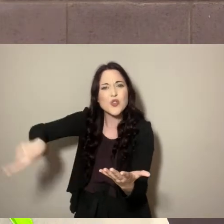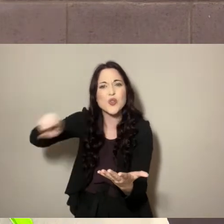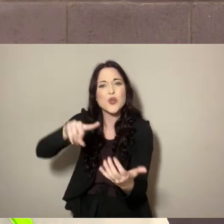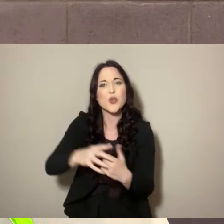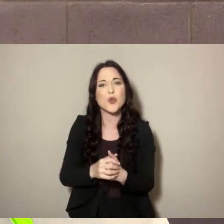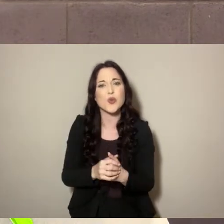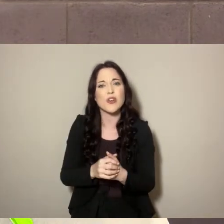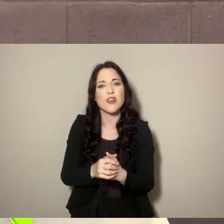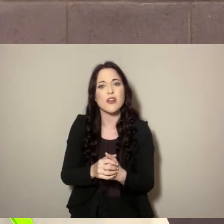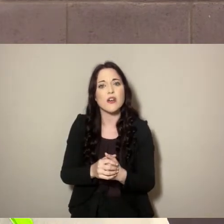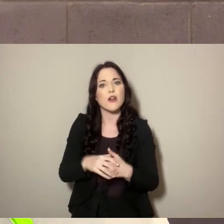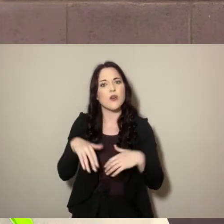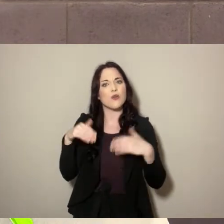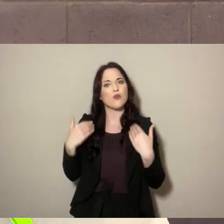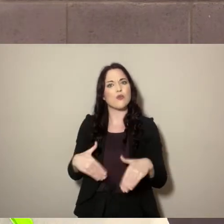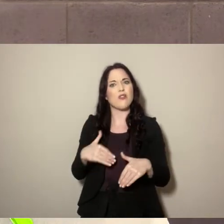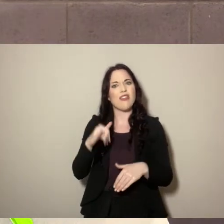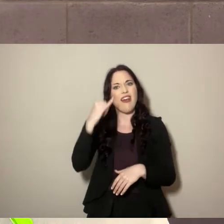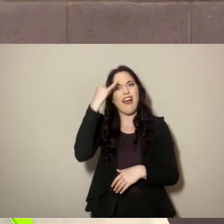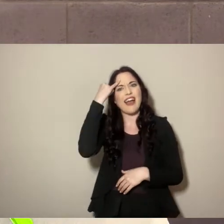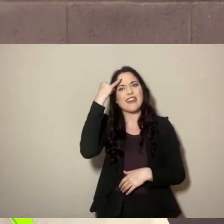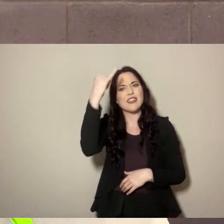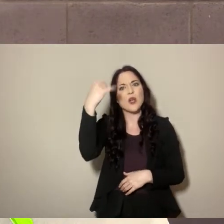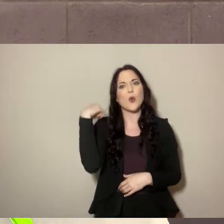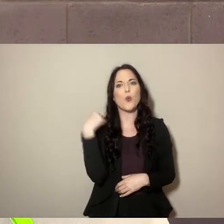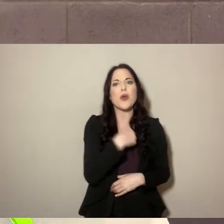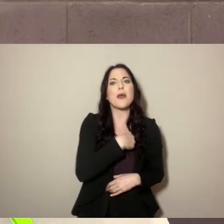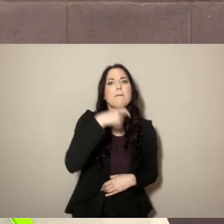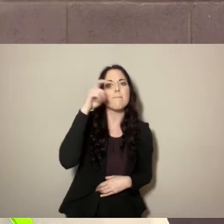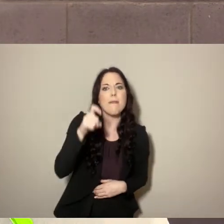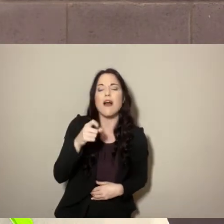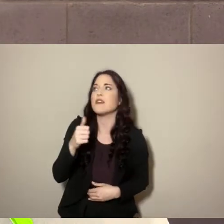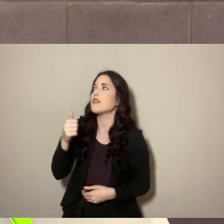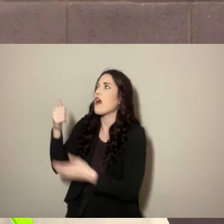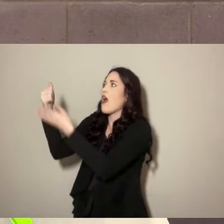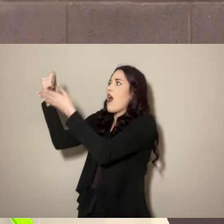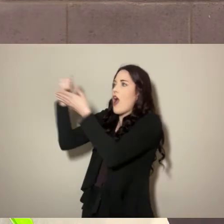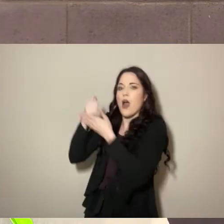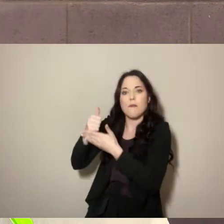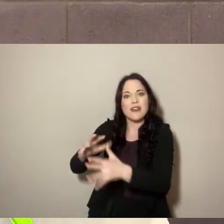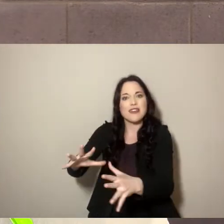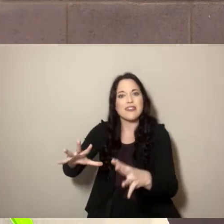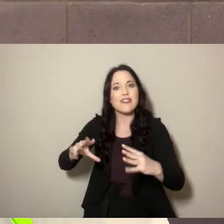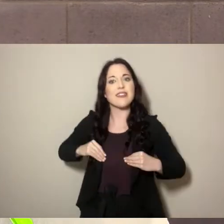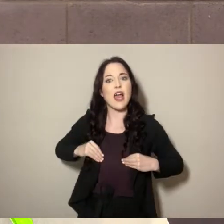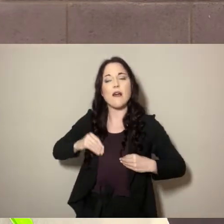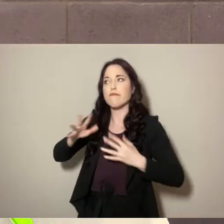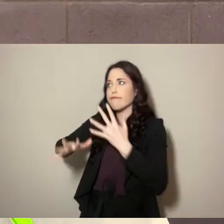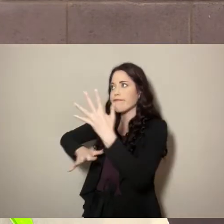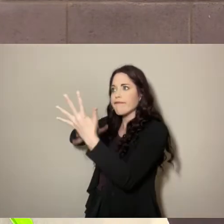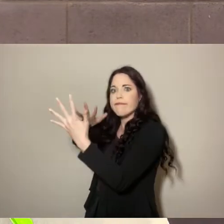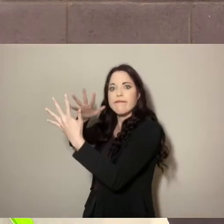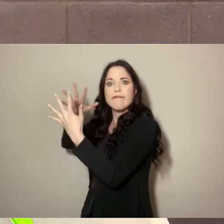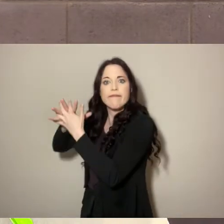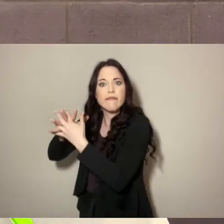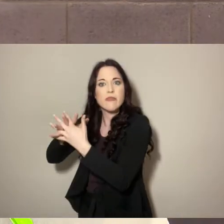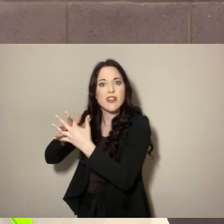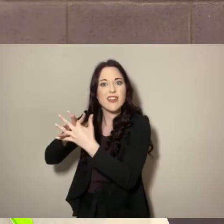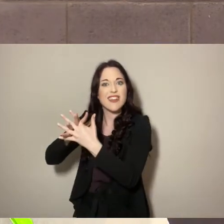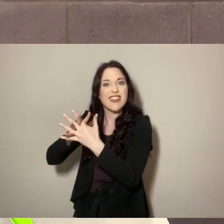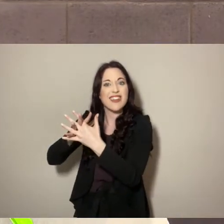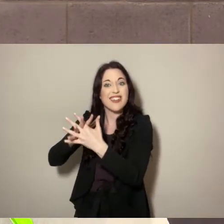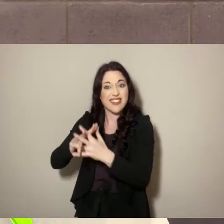are foundationally built on the solid rock of solid values is an ancient concept, and one for